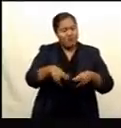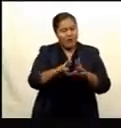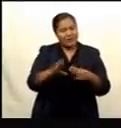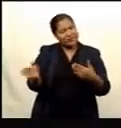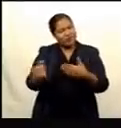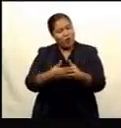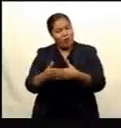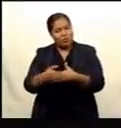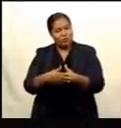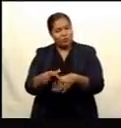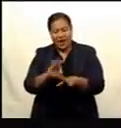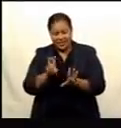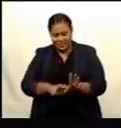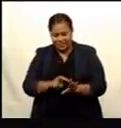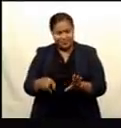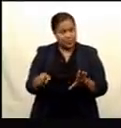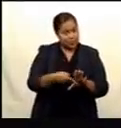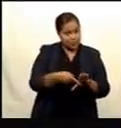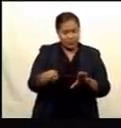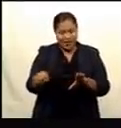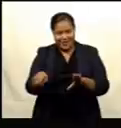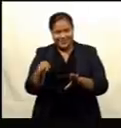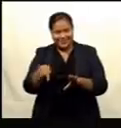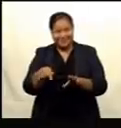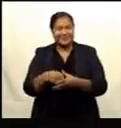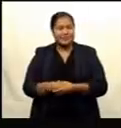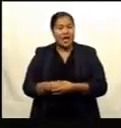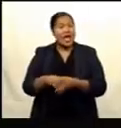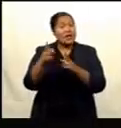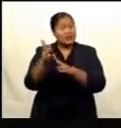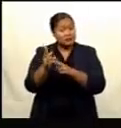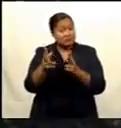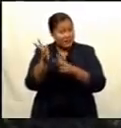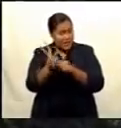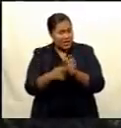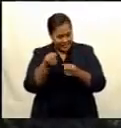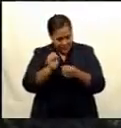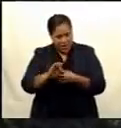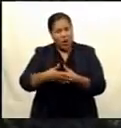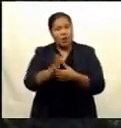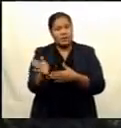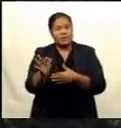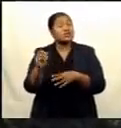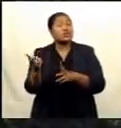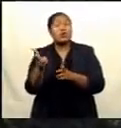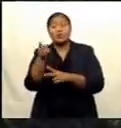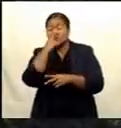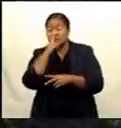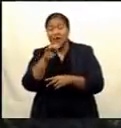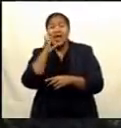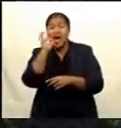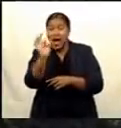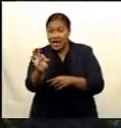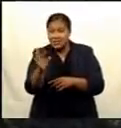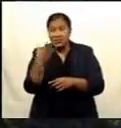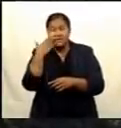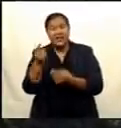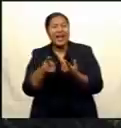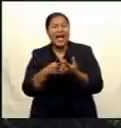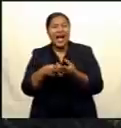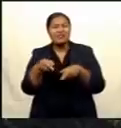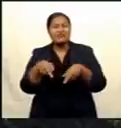to any movement in or out. Also, the Nawaka village is still open, and villagers have also been asked to find other